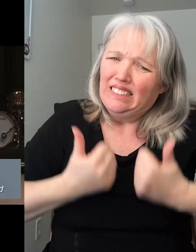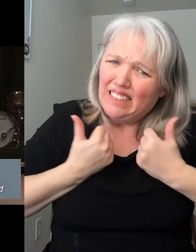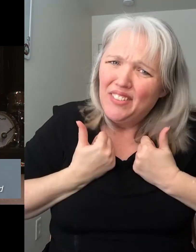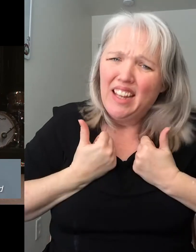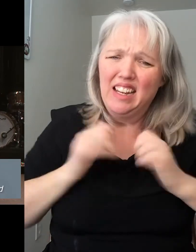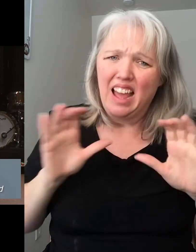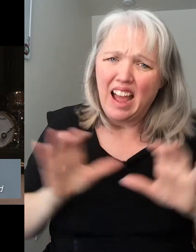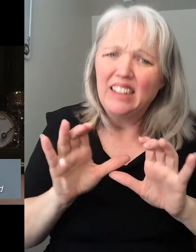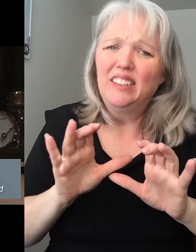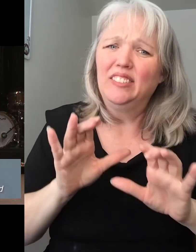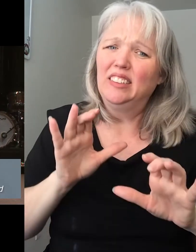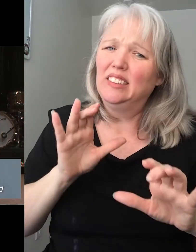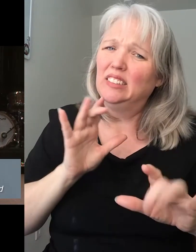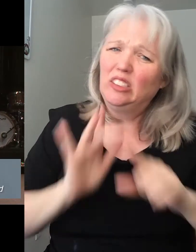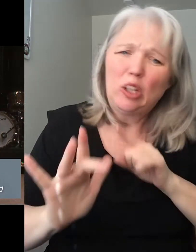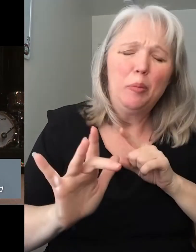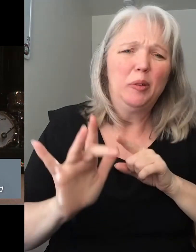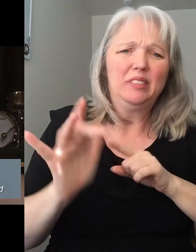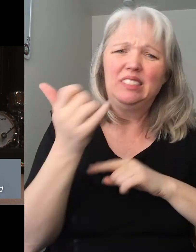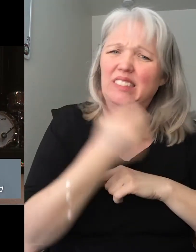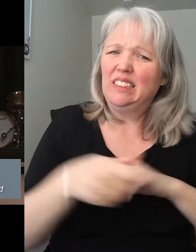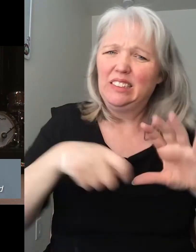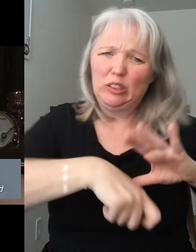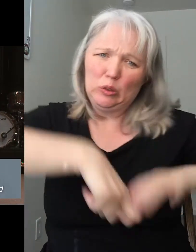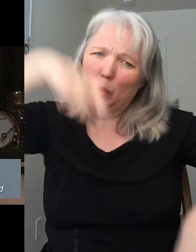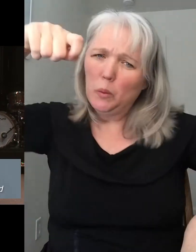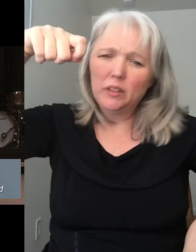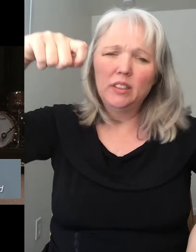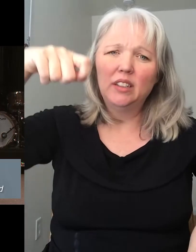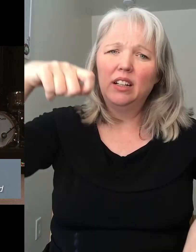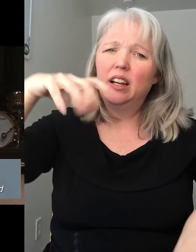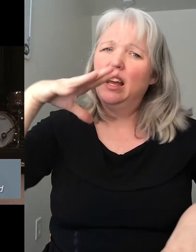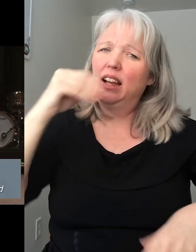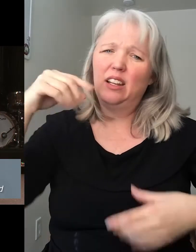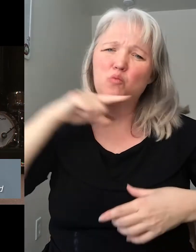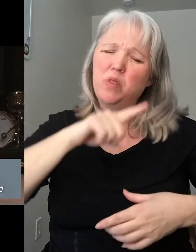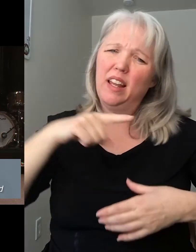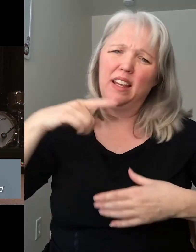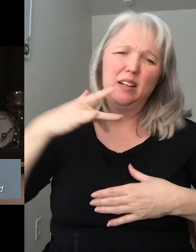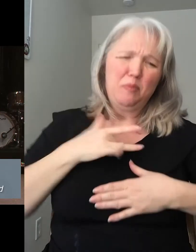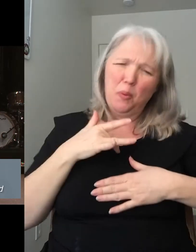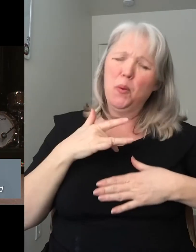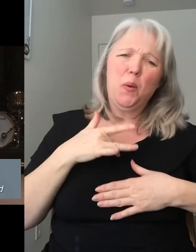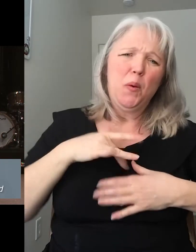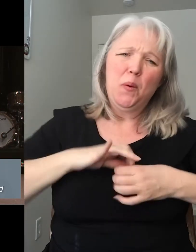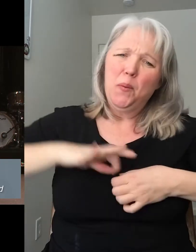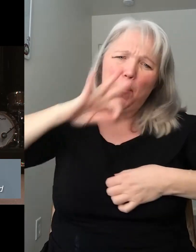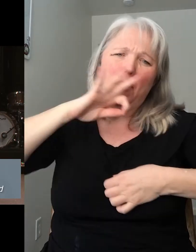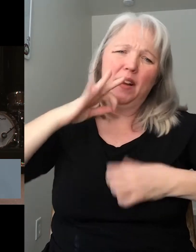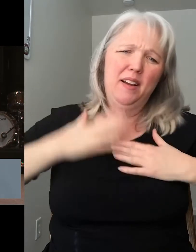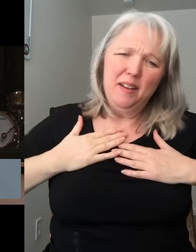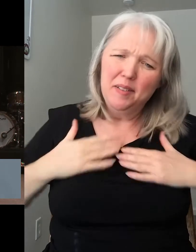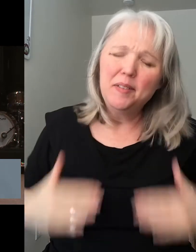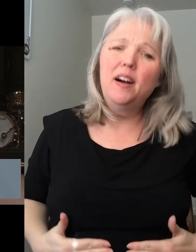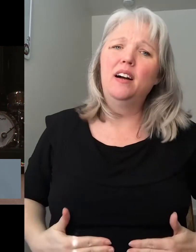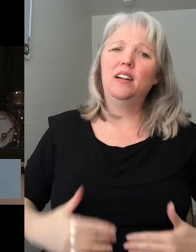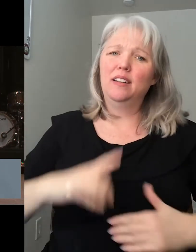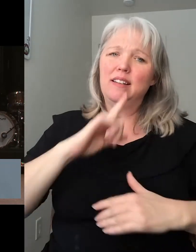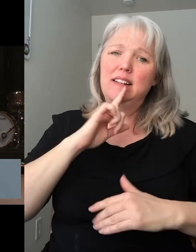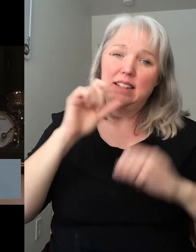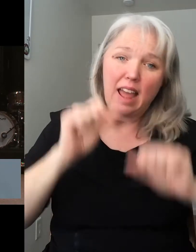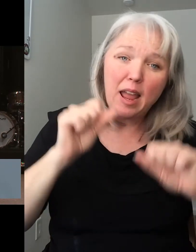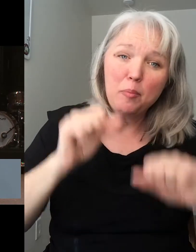and active and sharper than any two-edged sword, and piercing as far as the division of soul and spirit, of both joints and marrow,